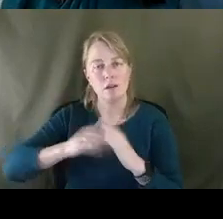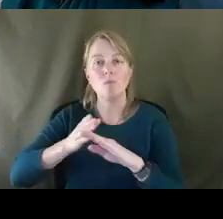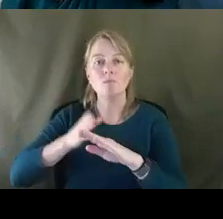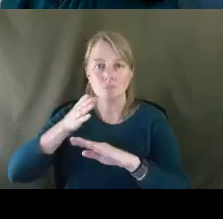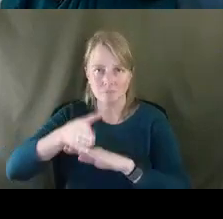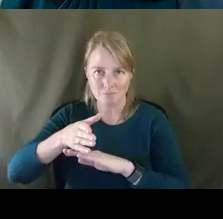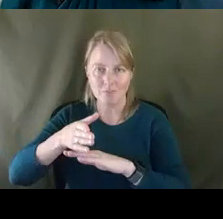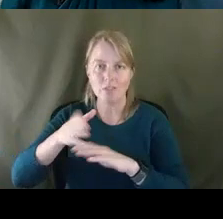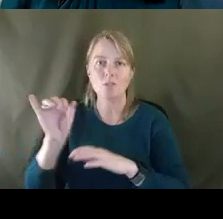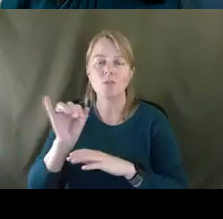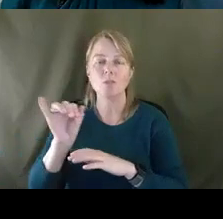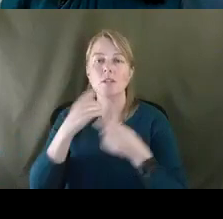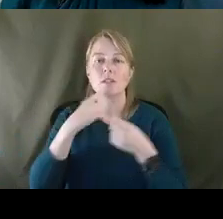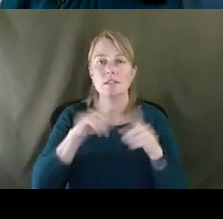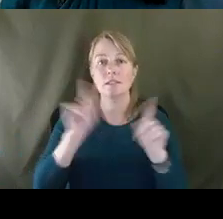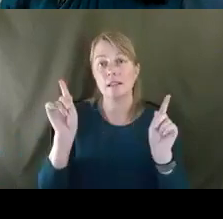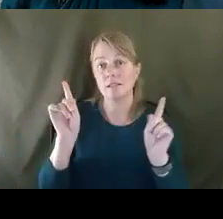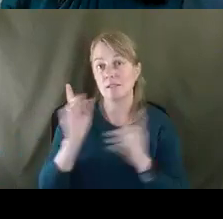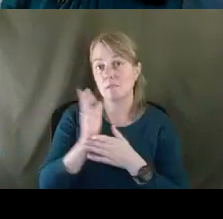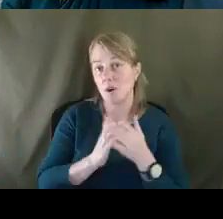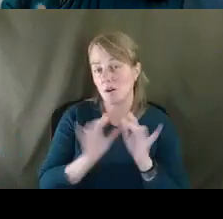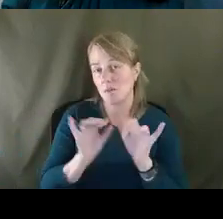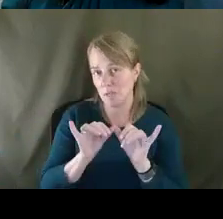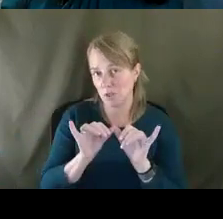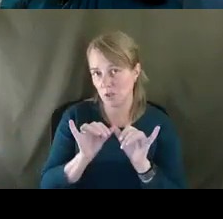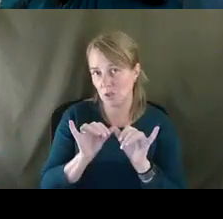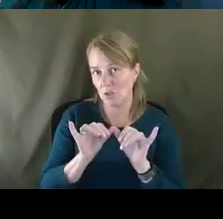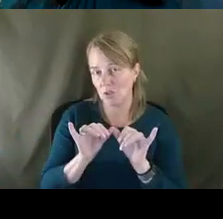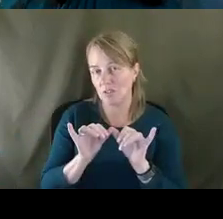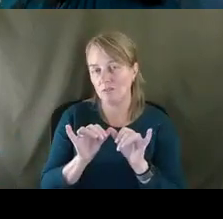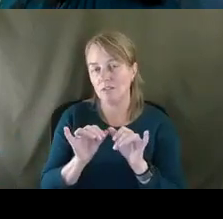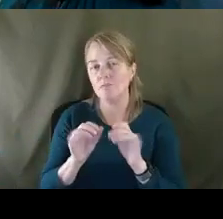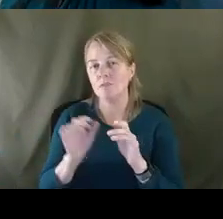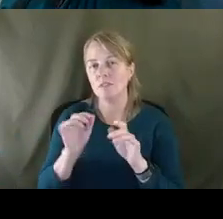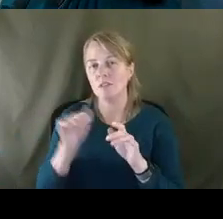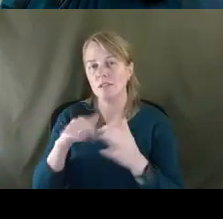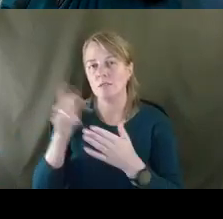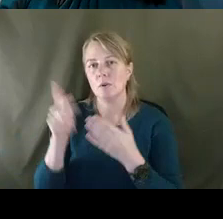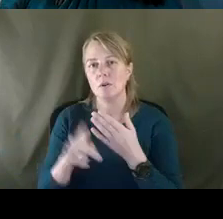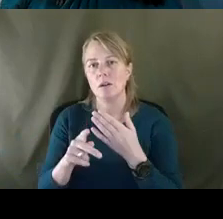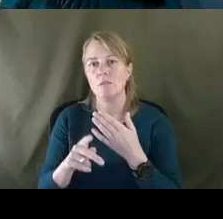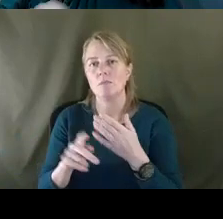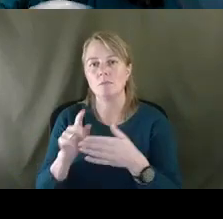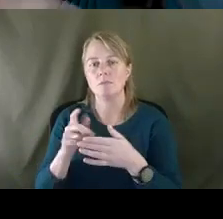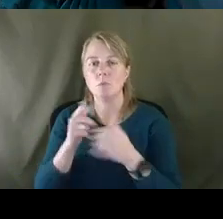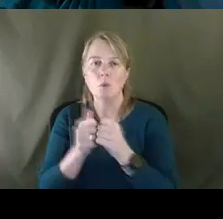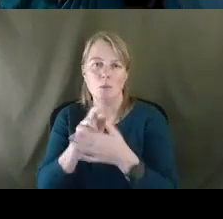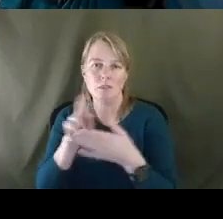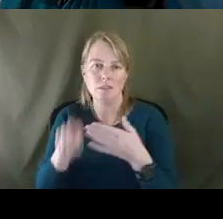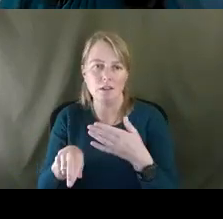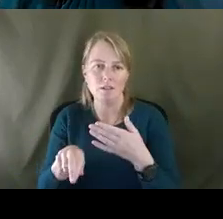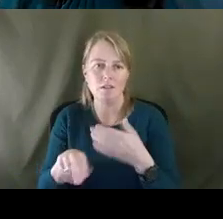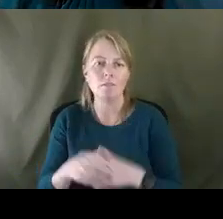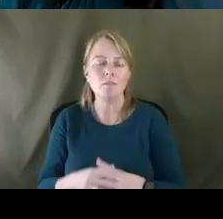as well. So success in part is measured, but success of the program in part is measured on the results, the difference between